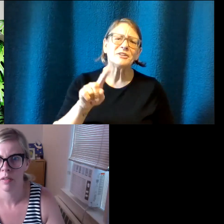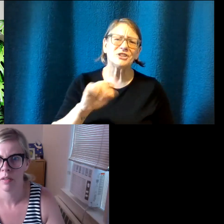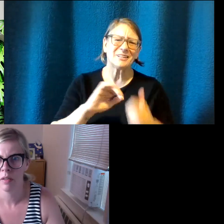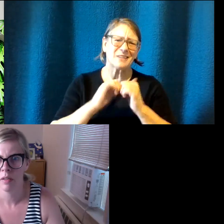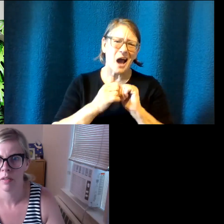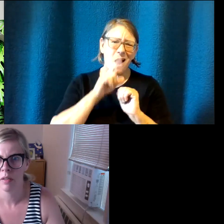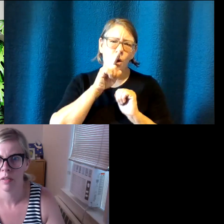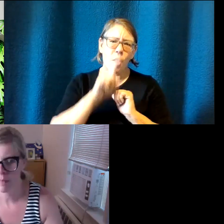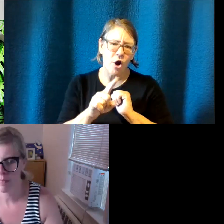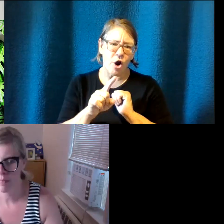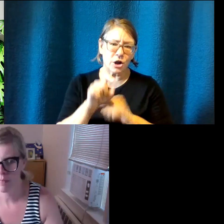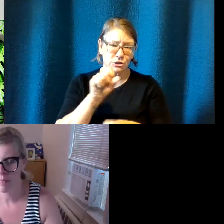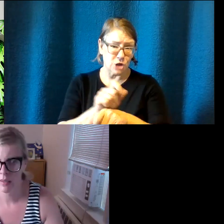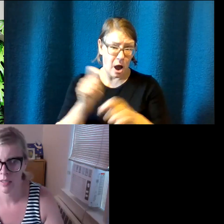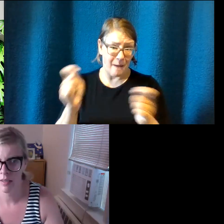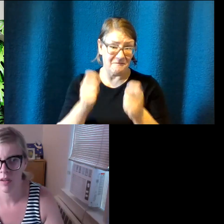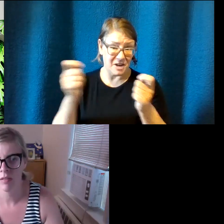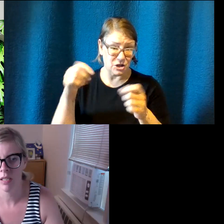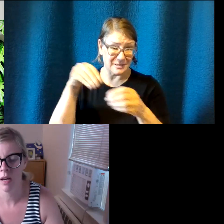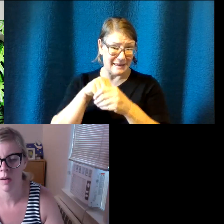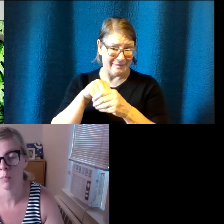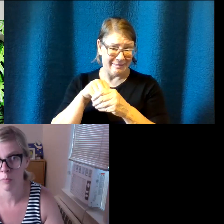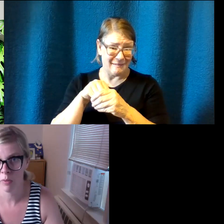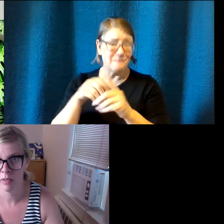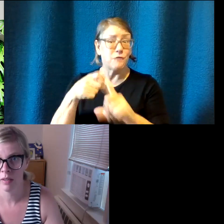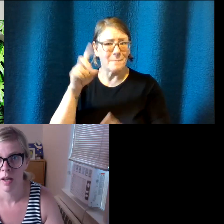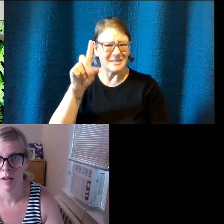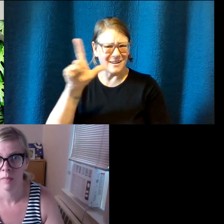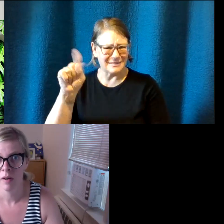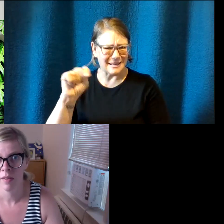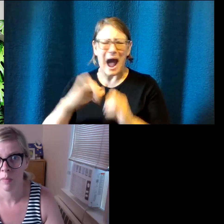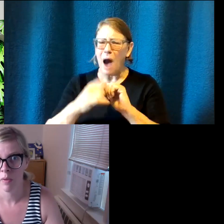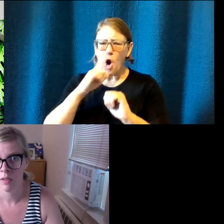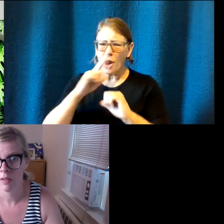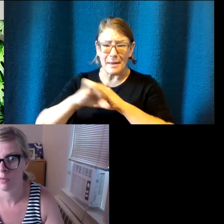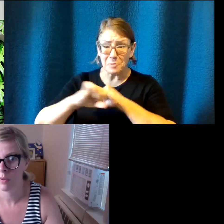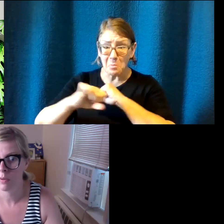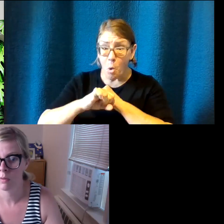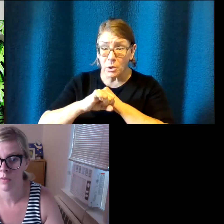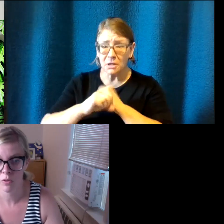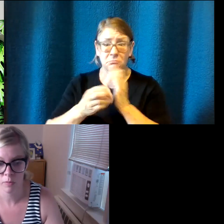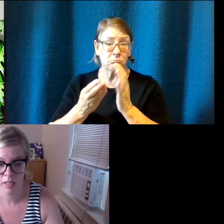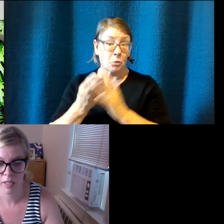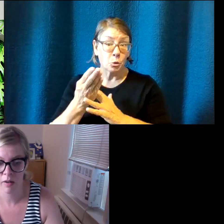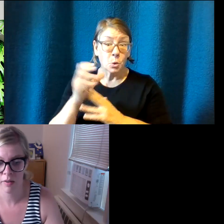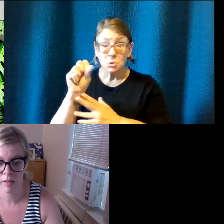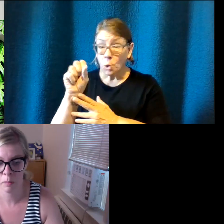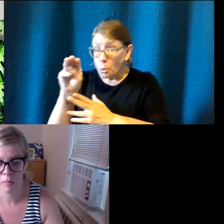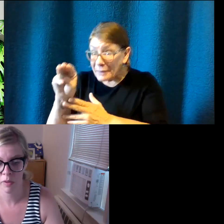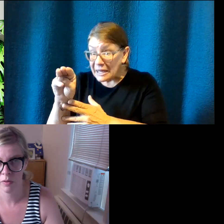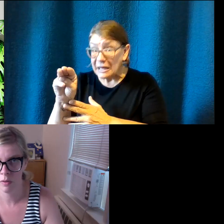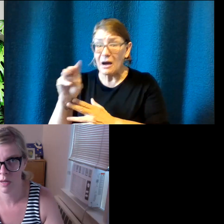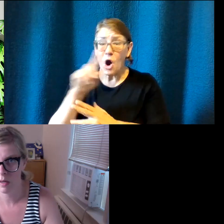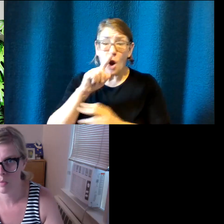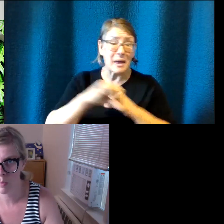the job fairs that the DLT is involved in promoted? Are they promoted through social media? Are they